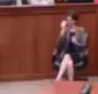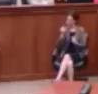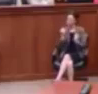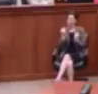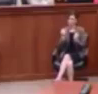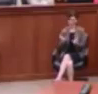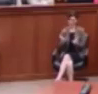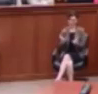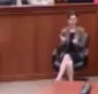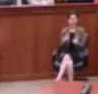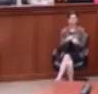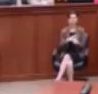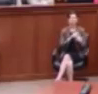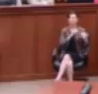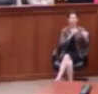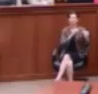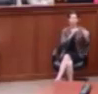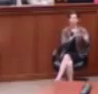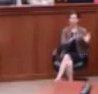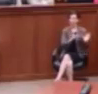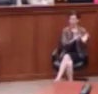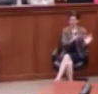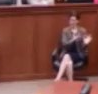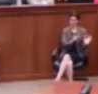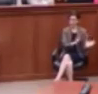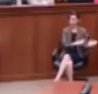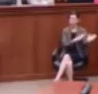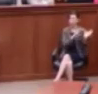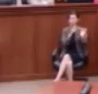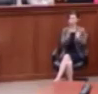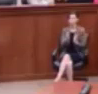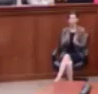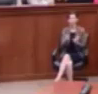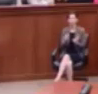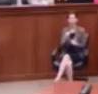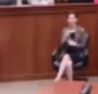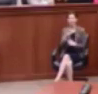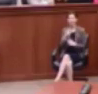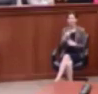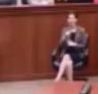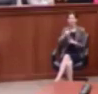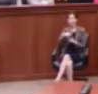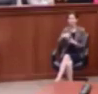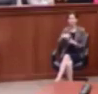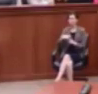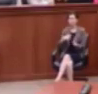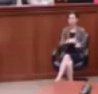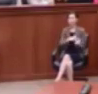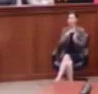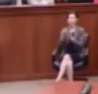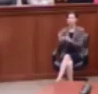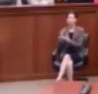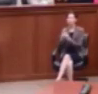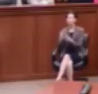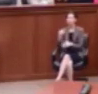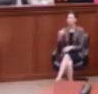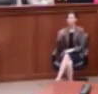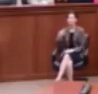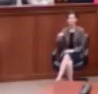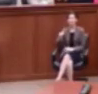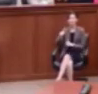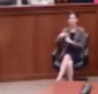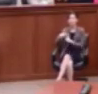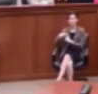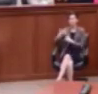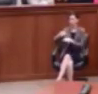It goes from instructor credentialing, it goes through ACT scores. Some of the ACT scores that